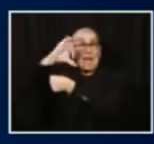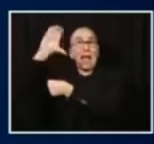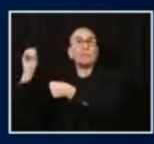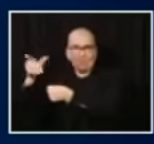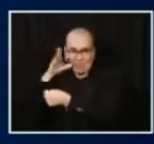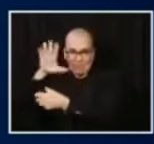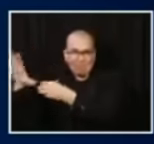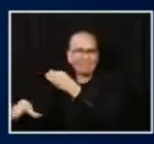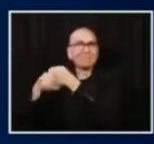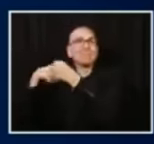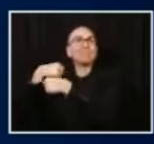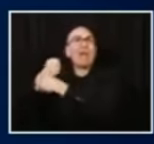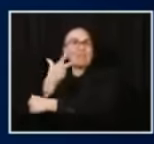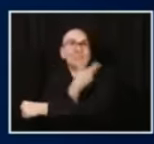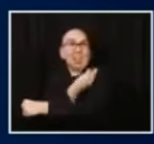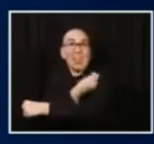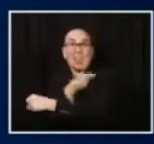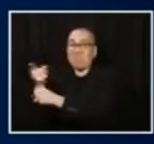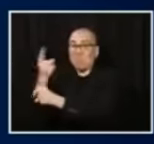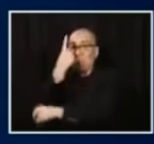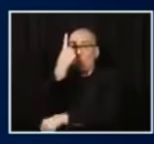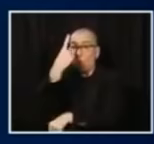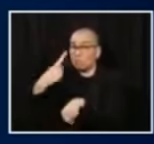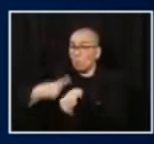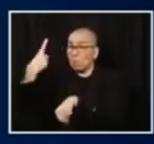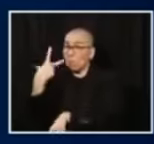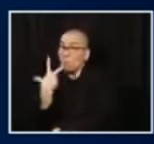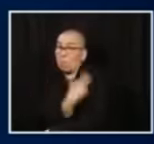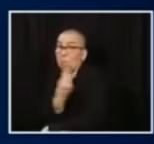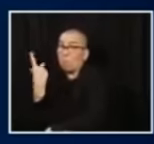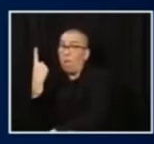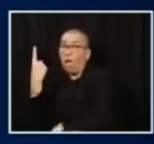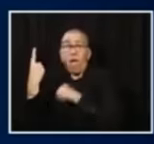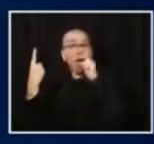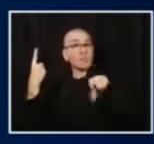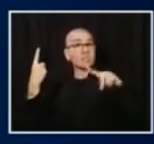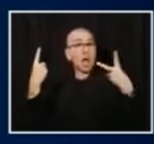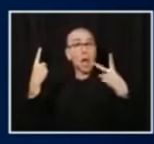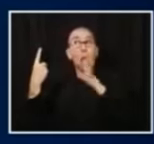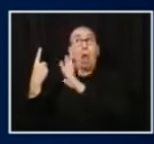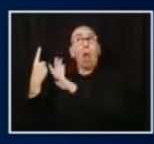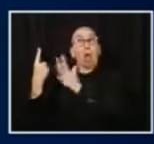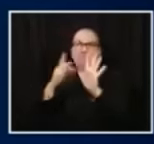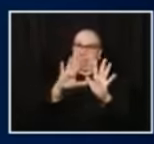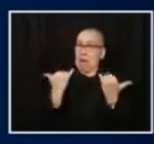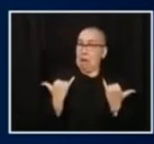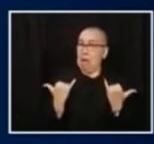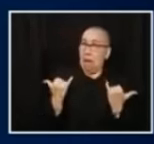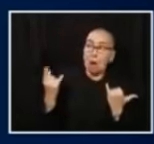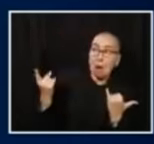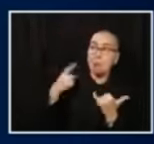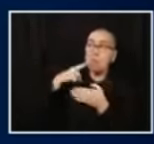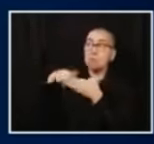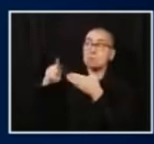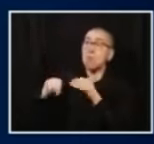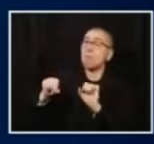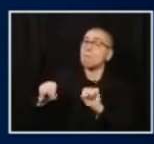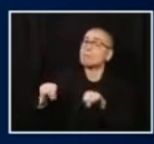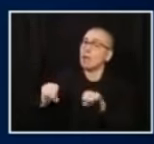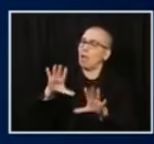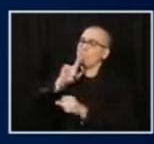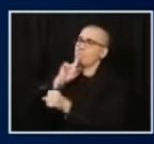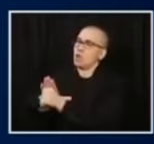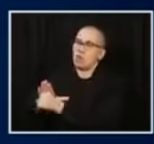back again, obviously. As supply increases, availability will expand to more people, and this will accelerate. Continued efforts to control the spread